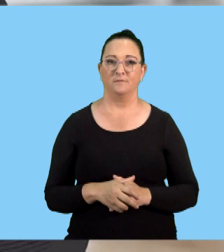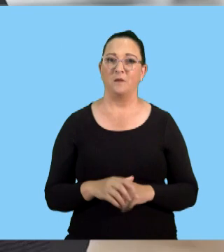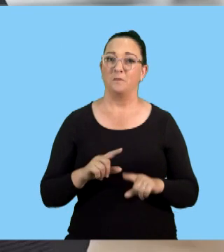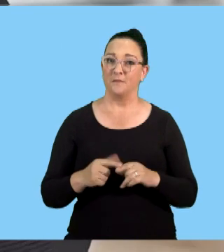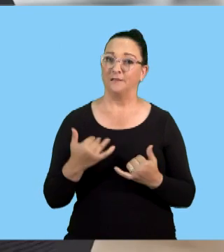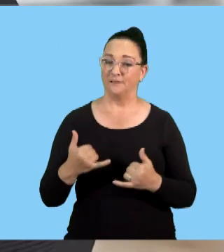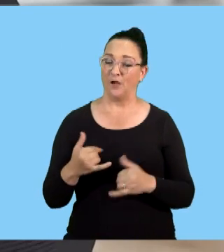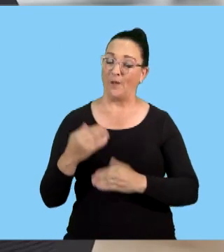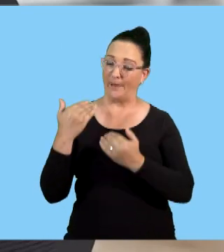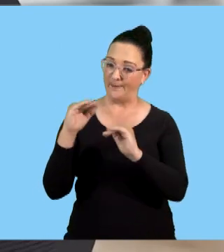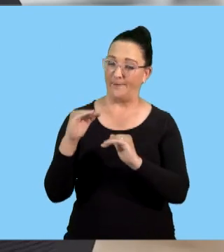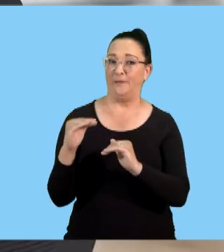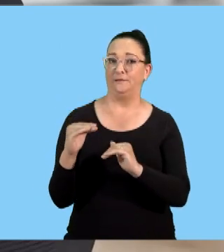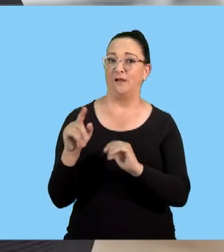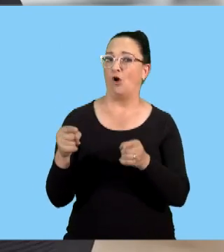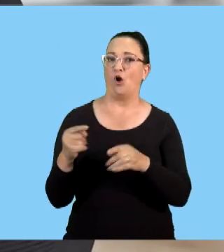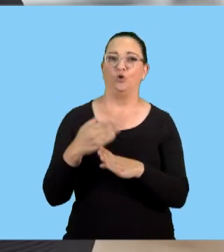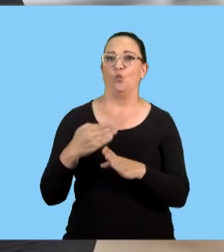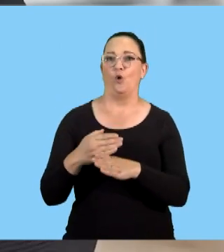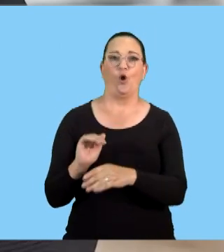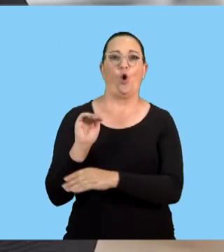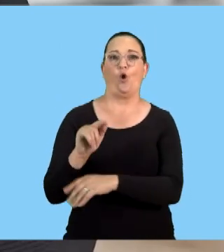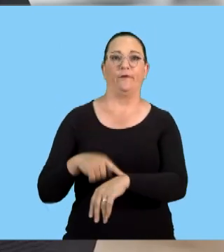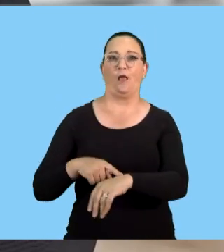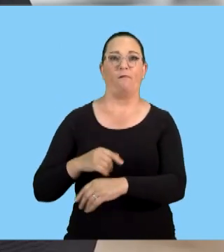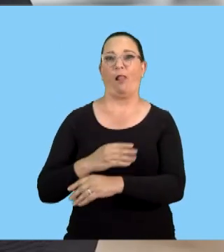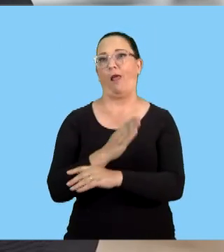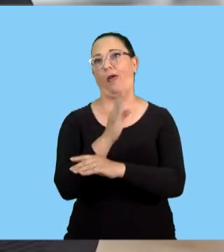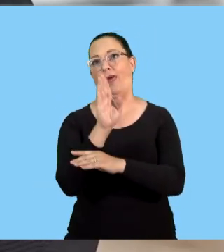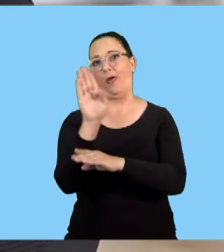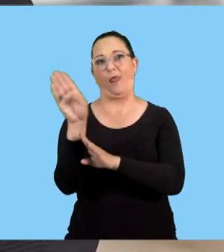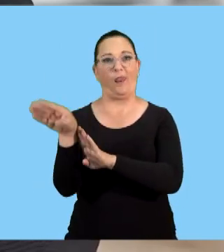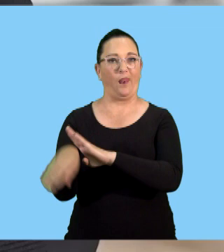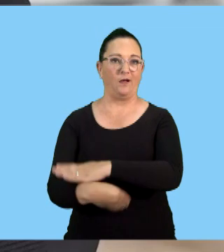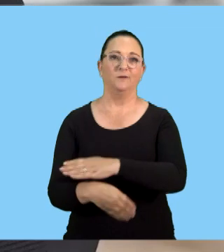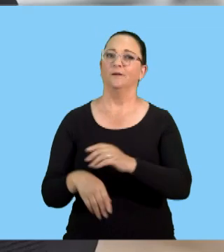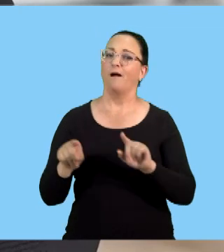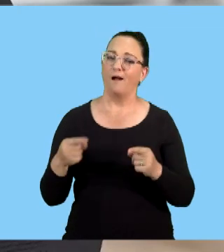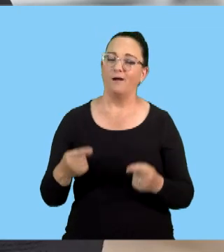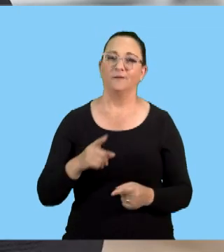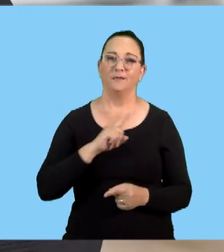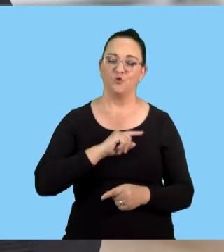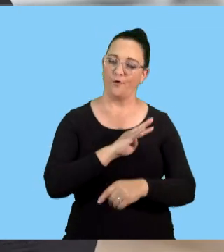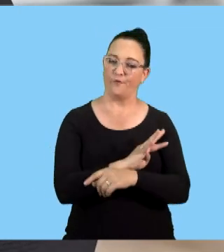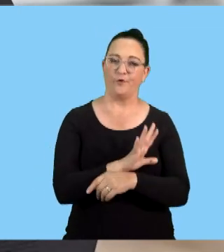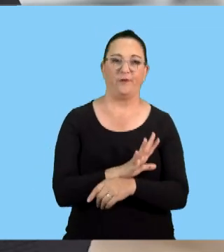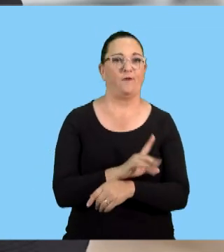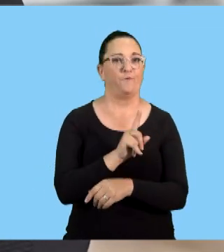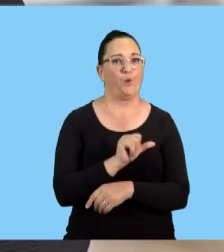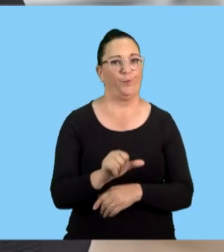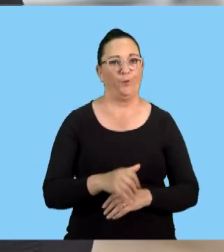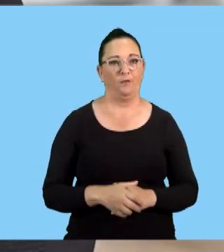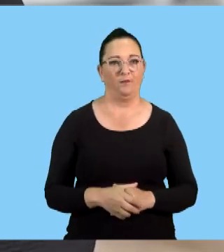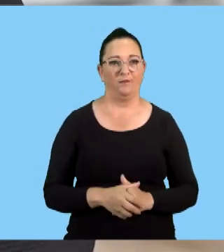a limitation with regards to that overtime. But for now, we know that our standard hours, it's what? It's 45 hours in a